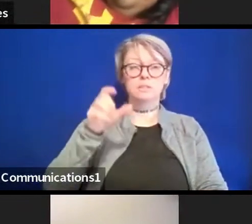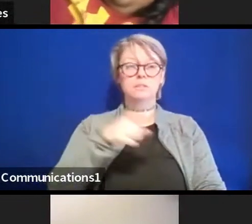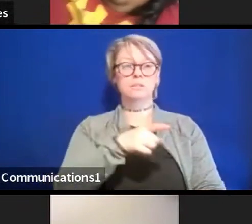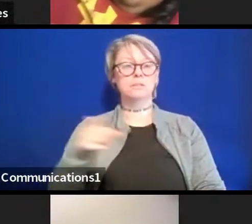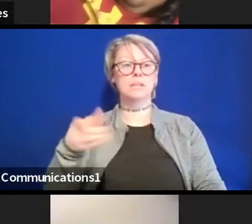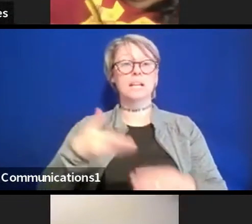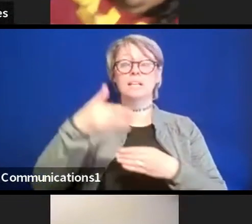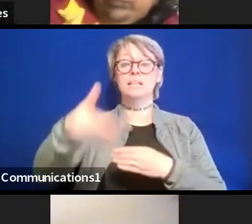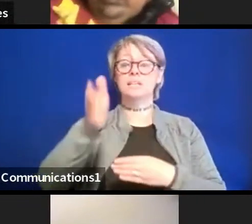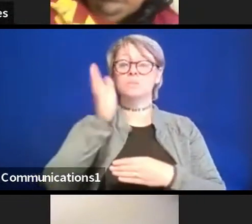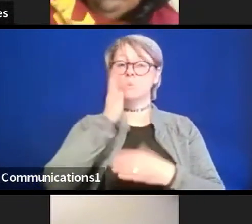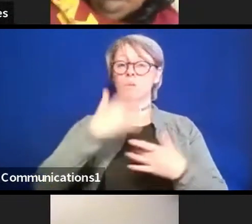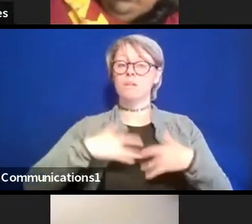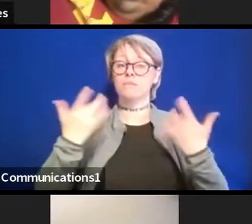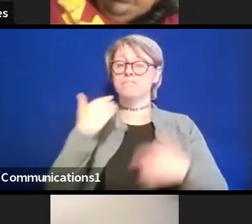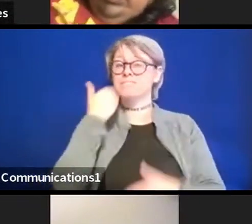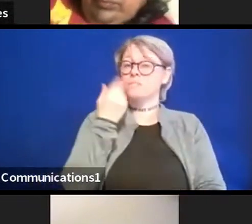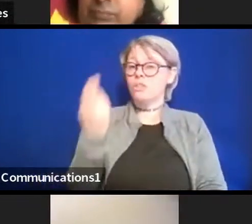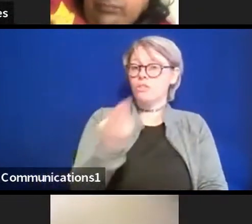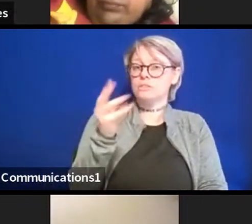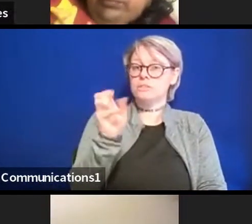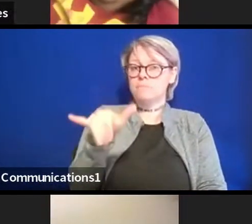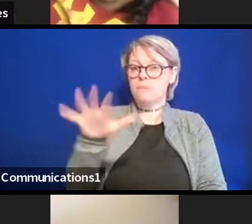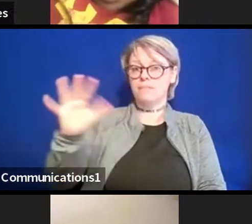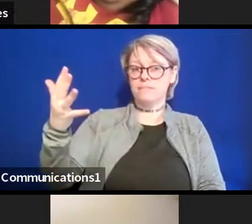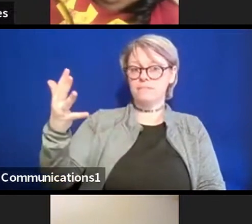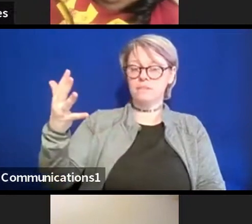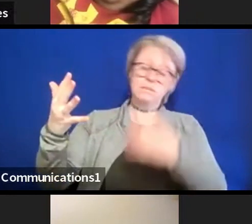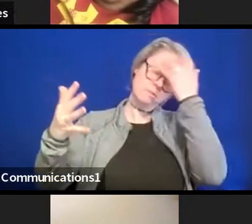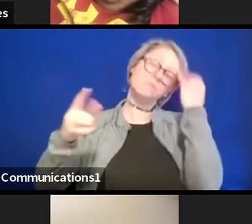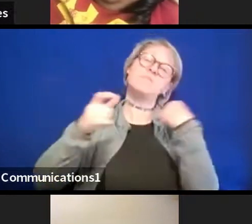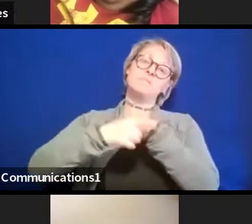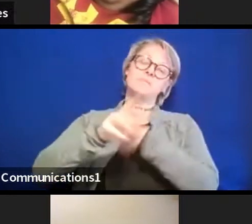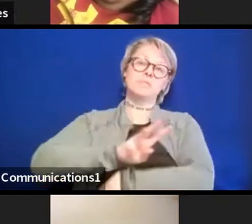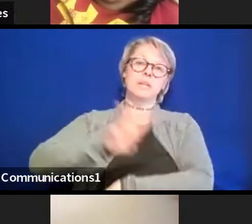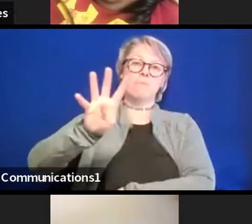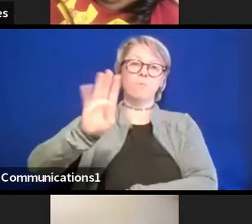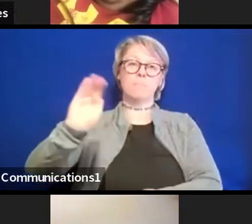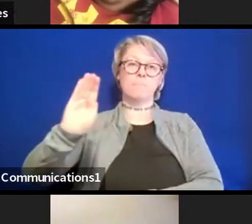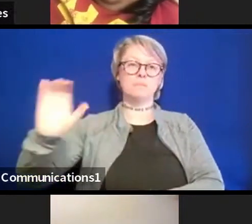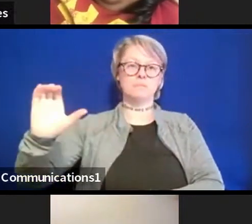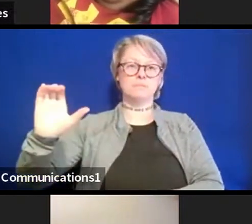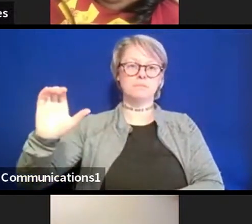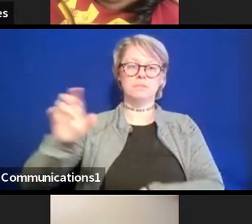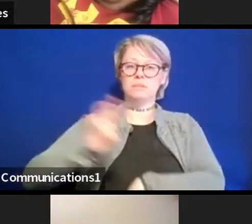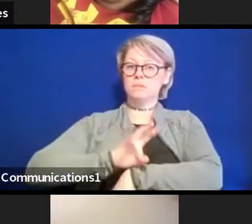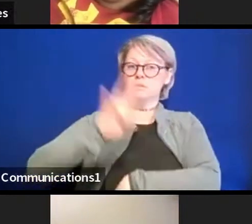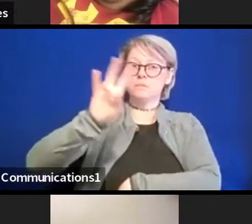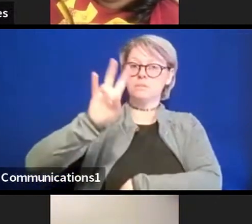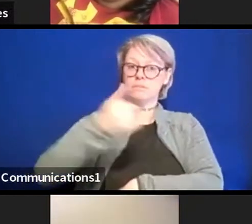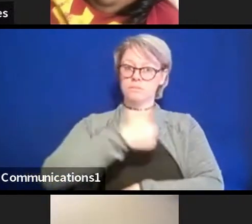broadcast will be this Thursday, May the 5th, at 4 p.m. in BC, 7 p.m.